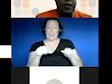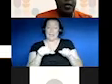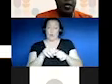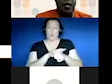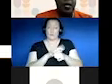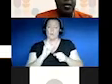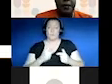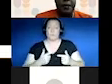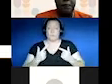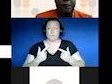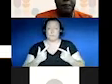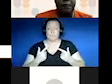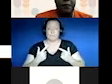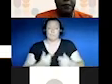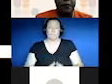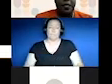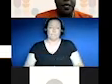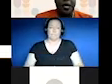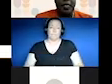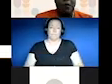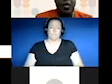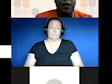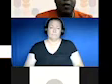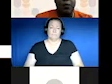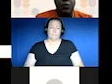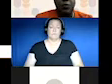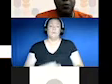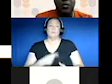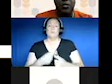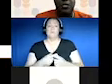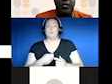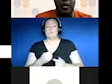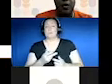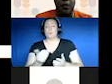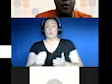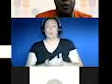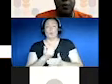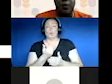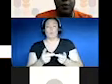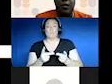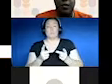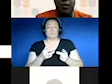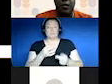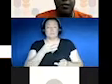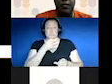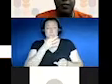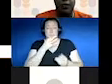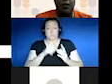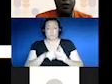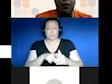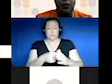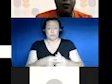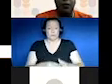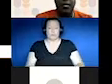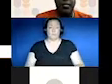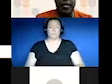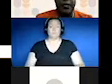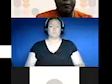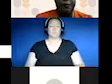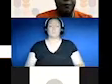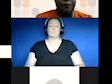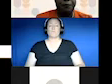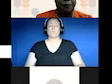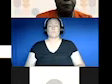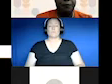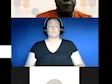live in. And then we have a couple of new positions that are coming on board. So if you could go to the next